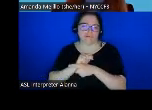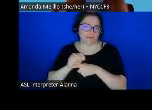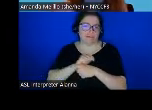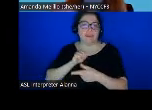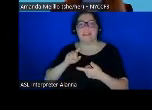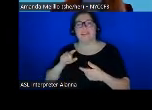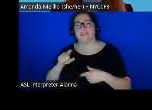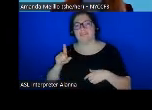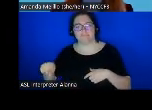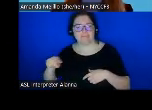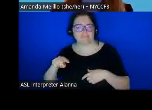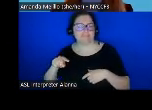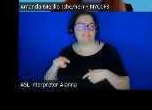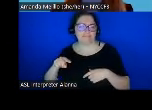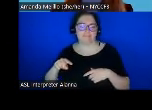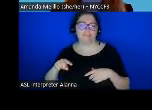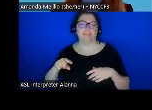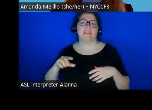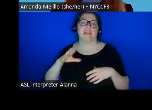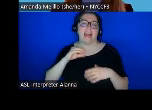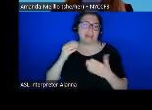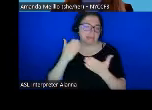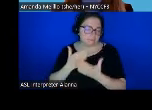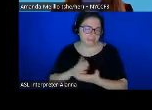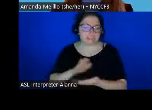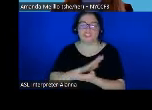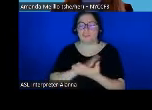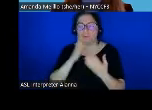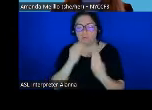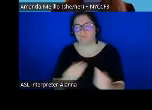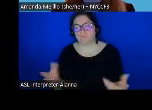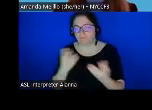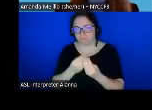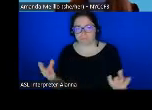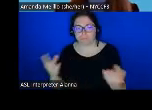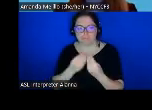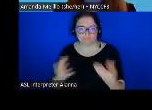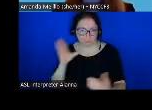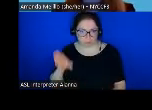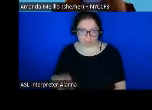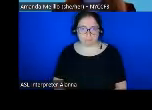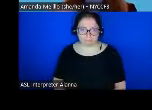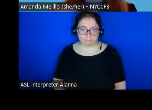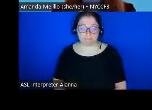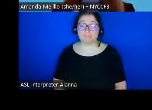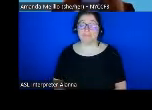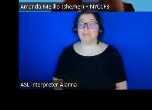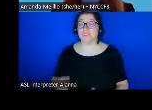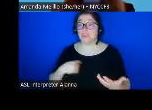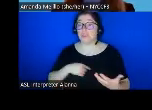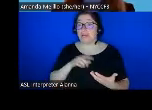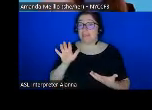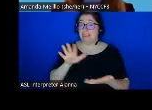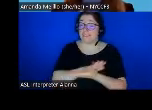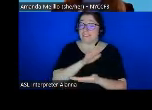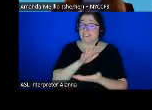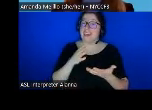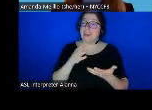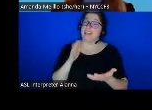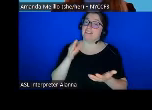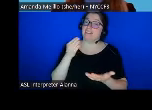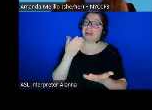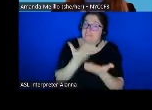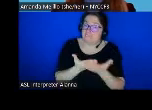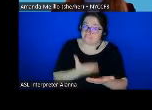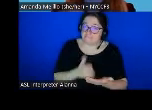and disseminating that fact sheet and materials to organizations as well and we really anticipate getting that fact sheet out in the fall